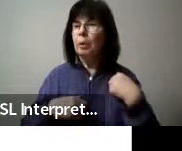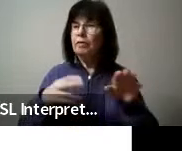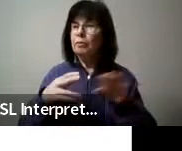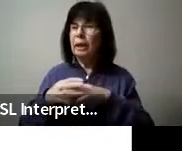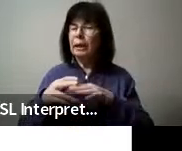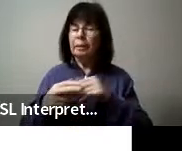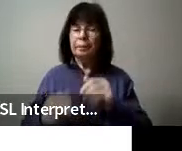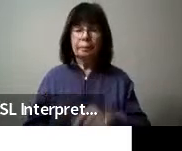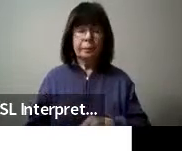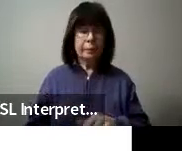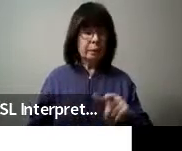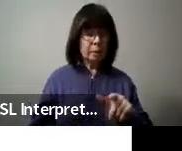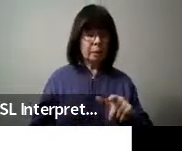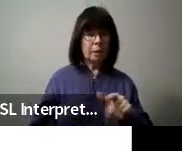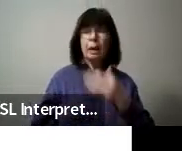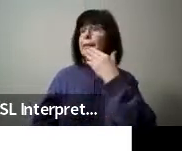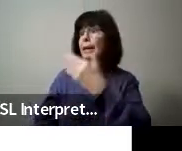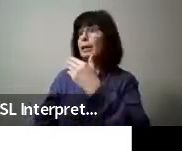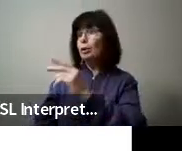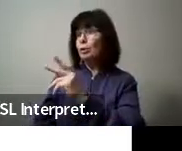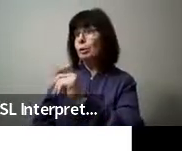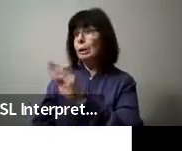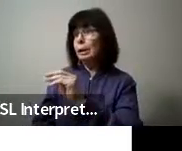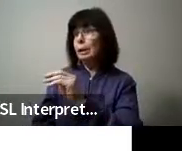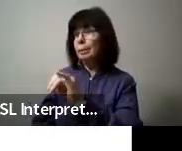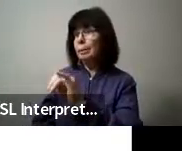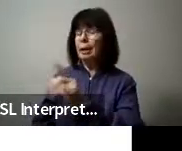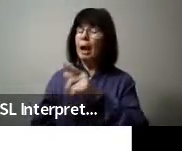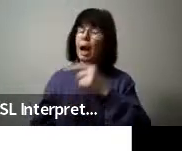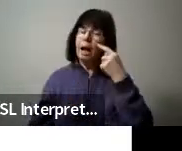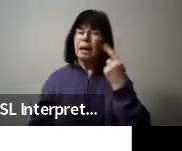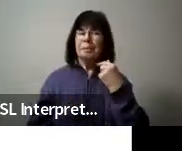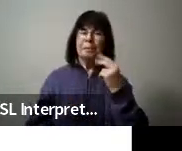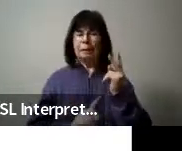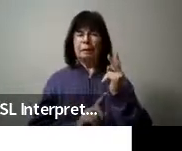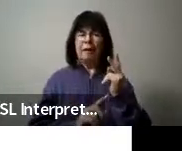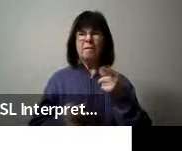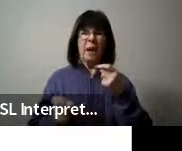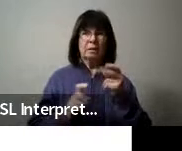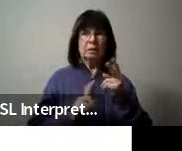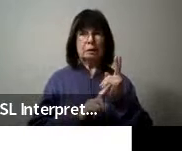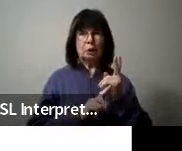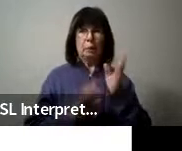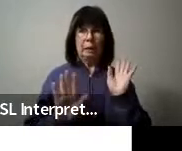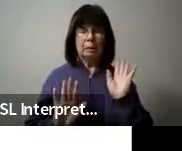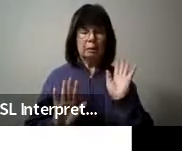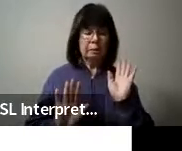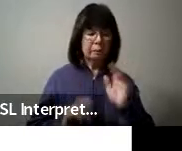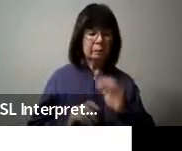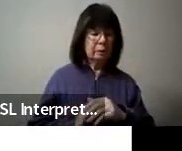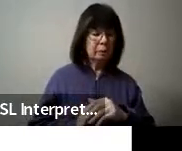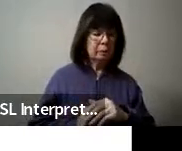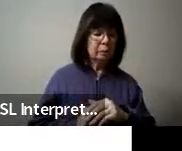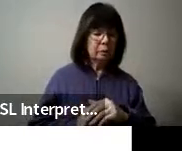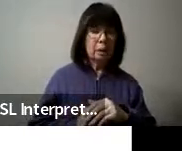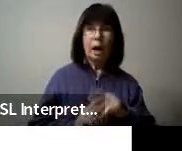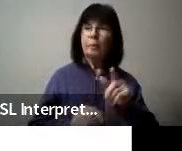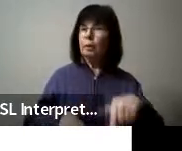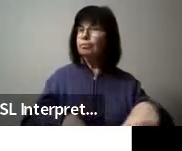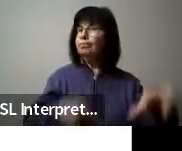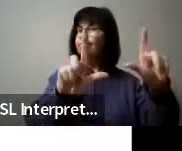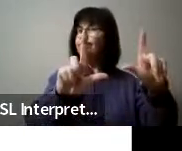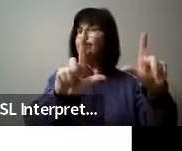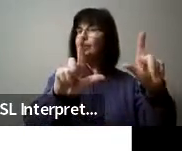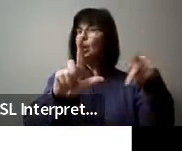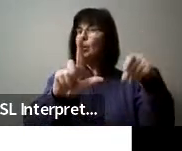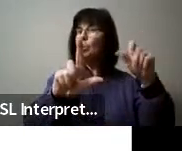Kimmy. Thought we could just take a quick 2 minutes. I'm going to put up a poll. Unfortunately,